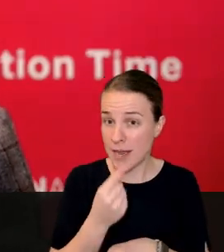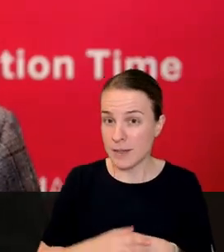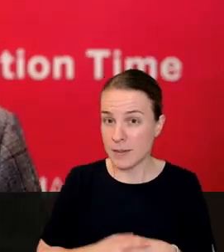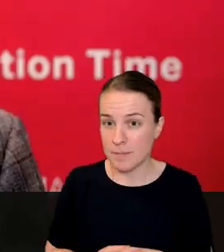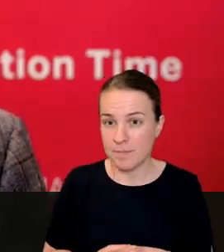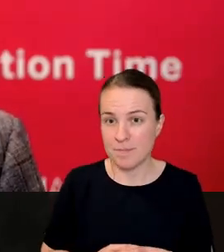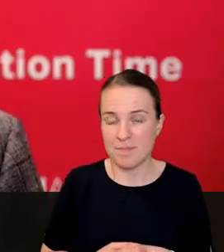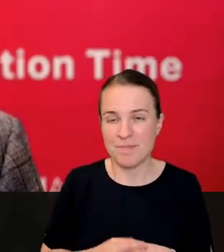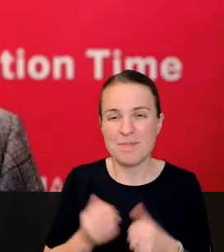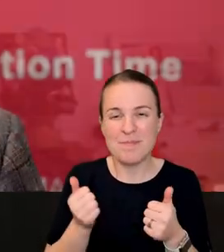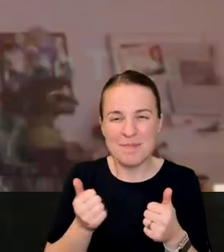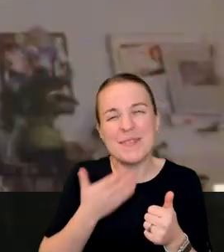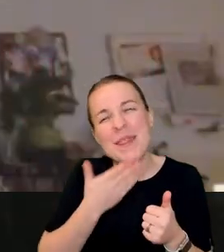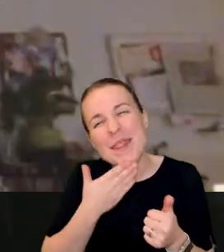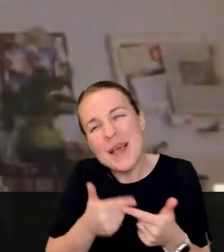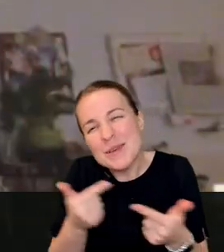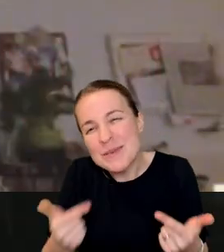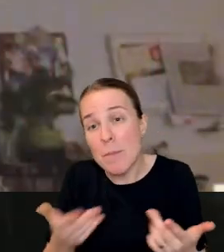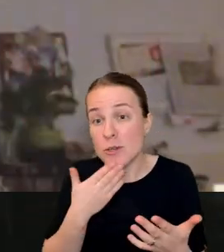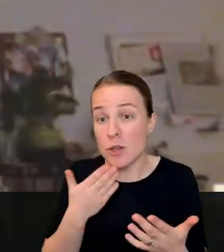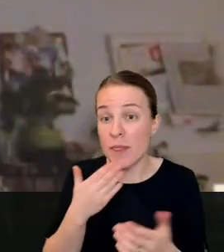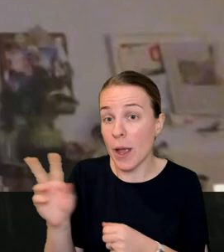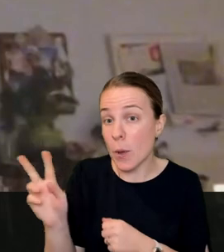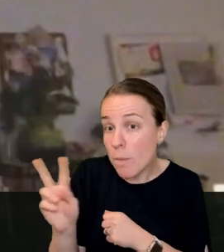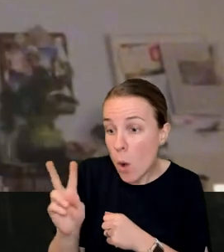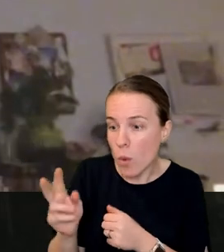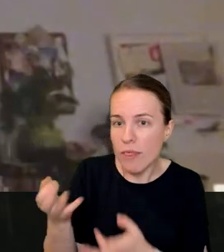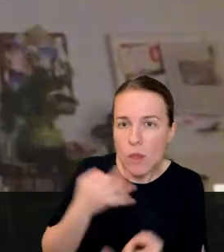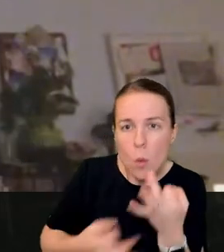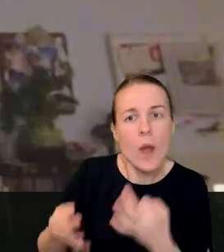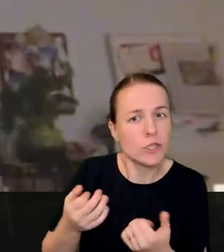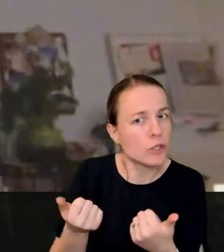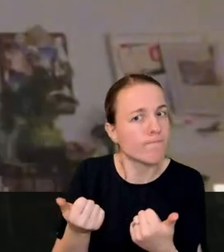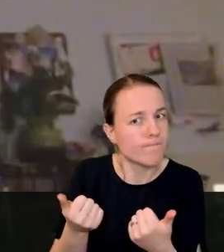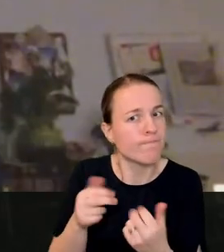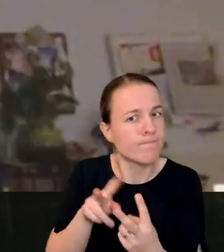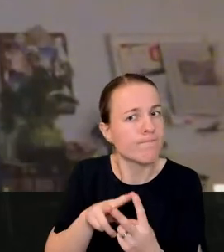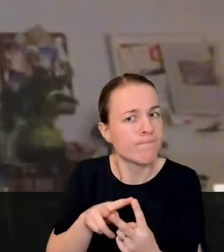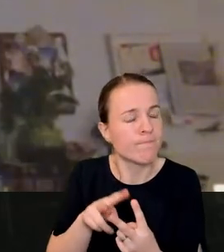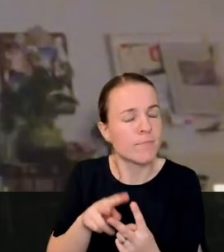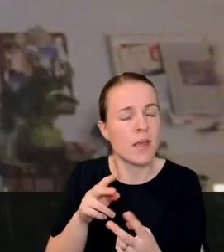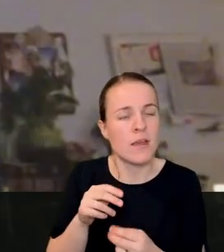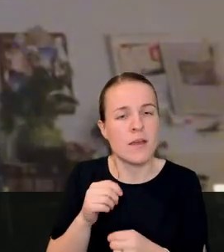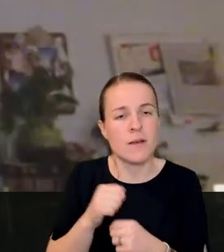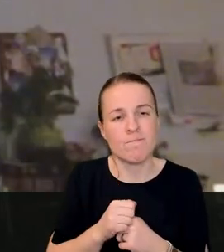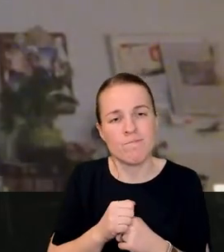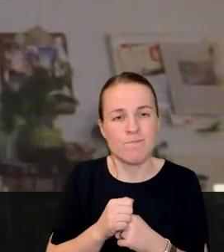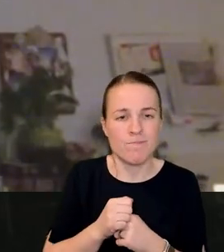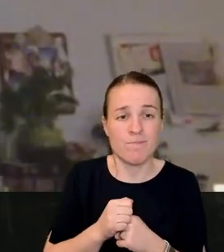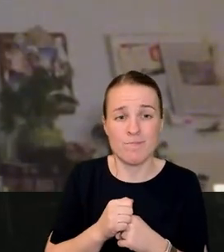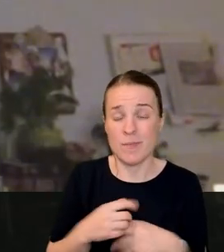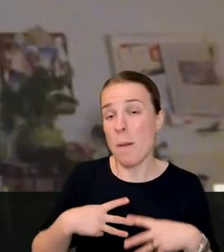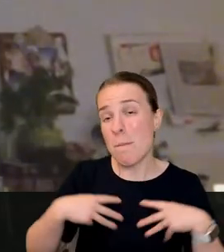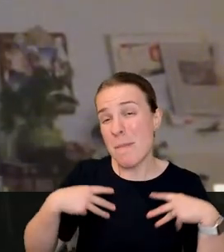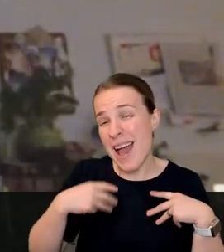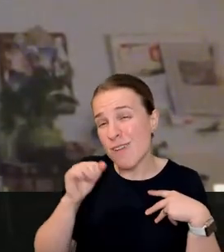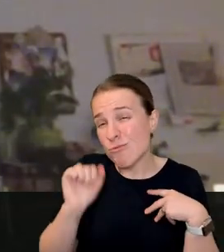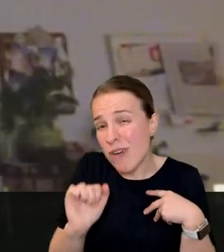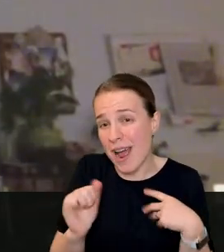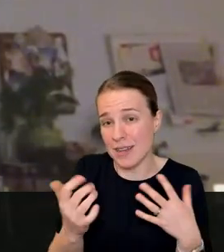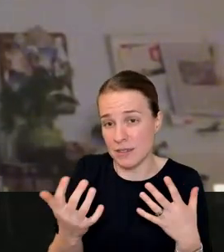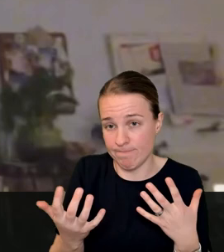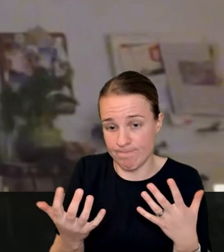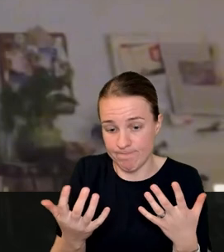Thank you so much, and thank you for both of those questions. I think it's the Mayor is right. The government has treated